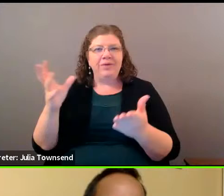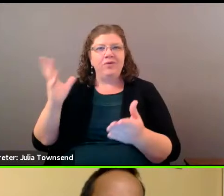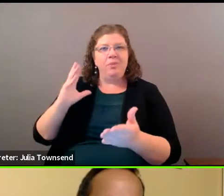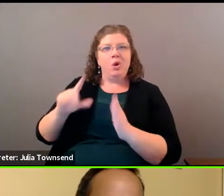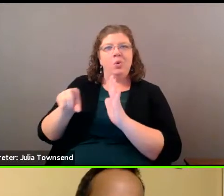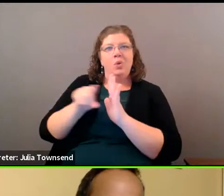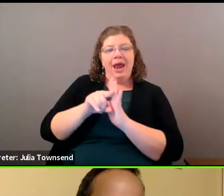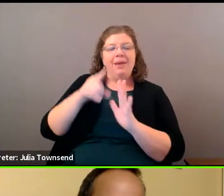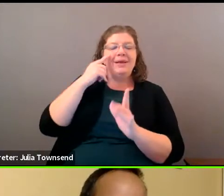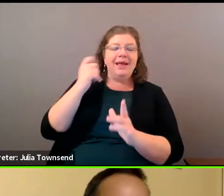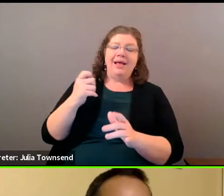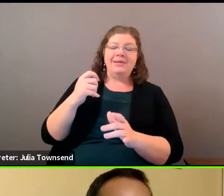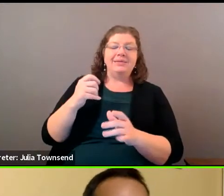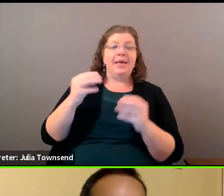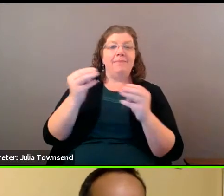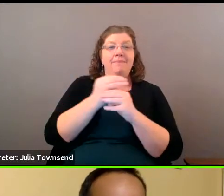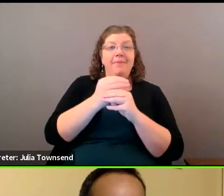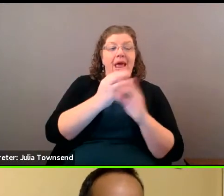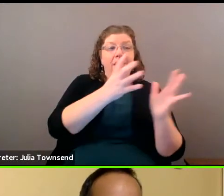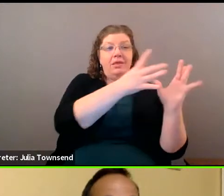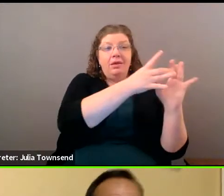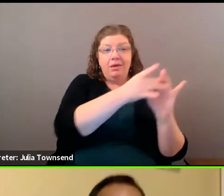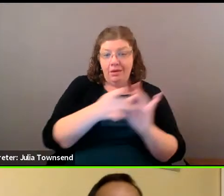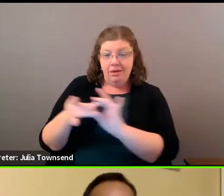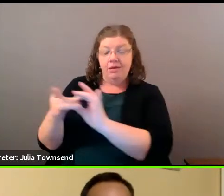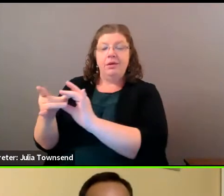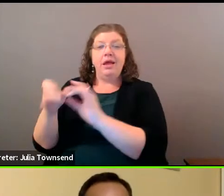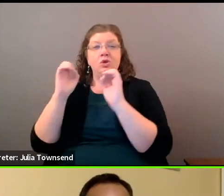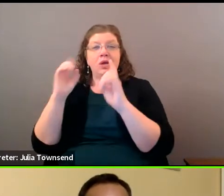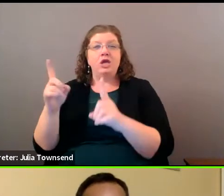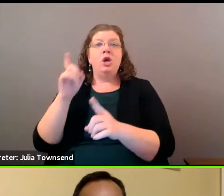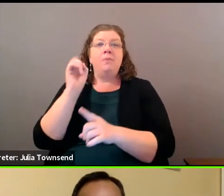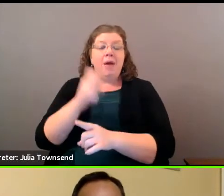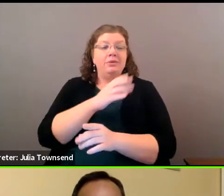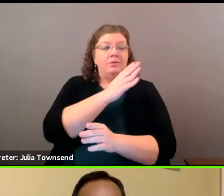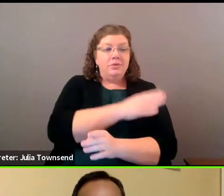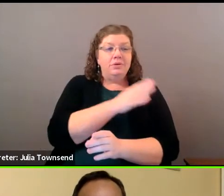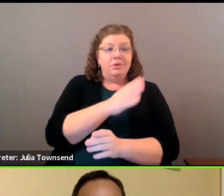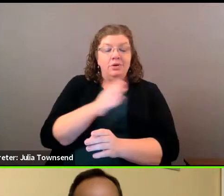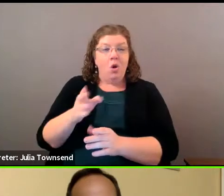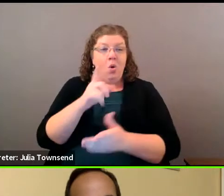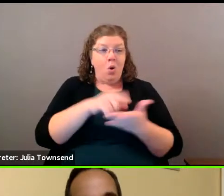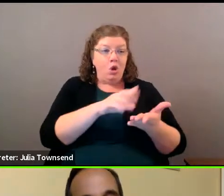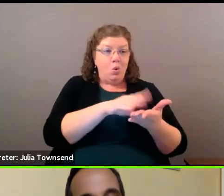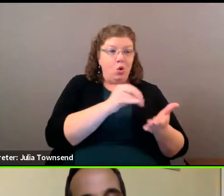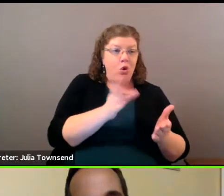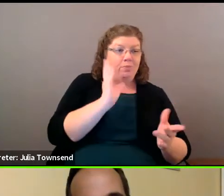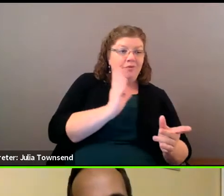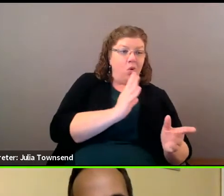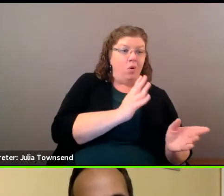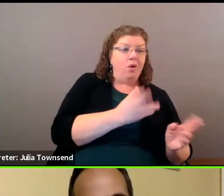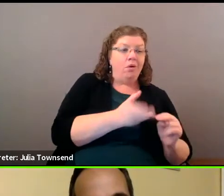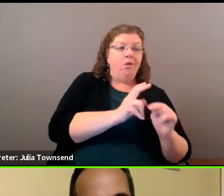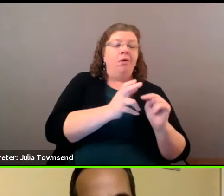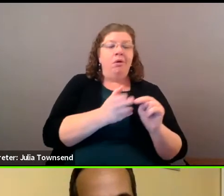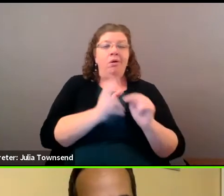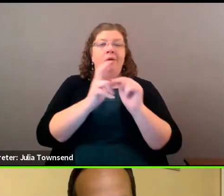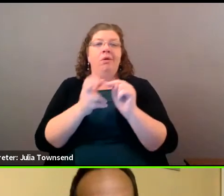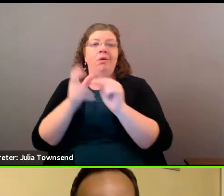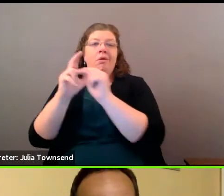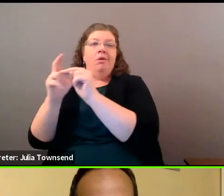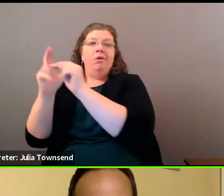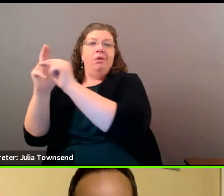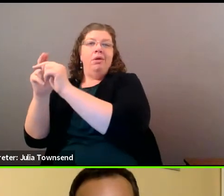the coherence of mathematics education, you do need to take what you've learned from prior grade levels to build and